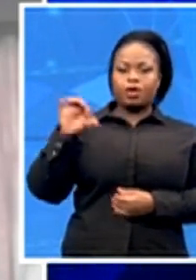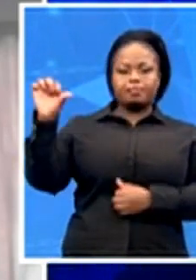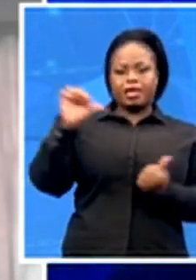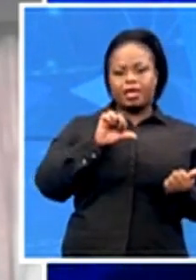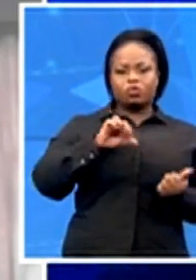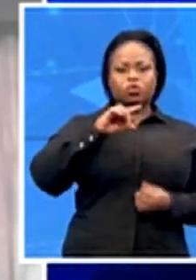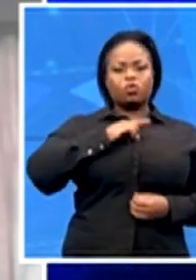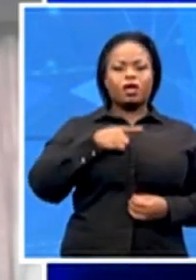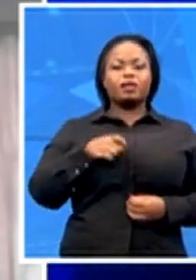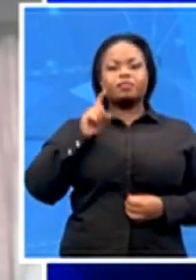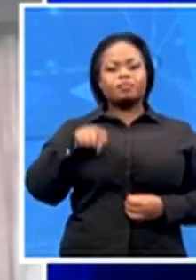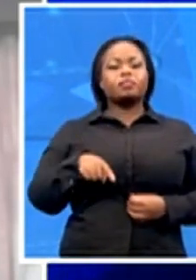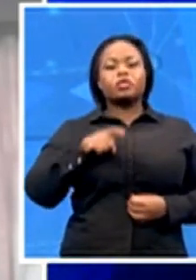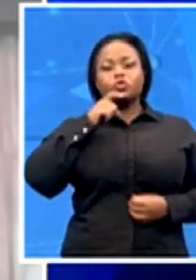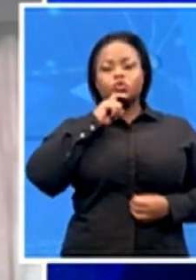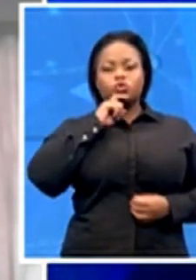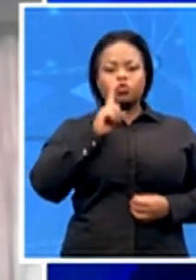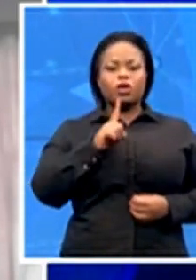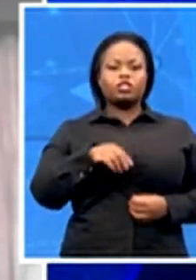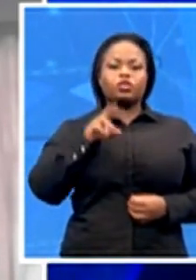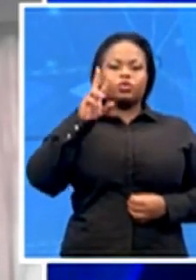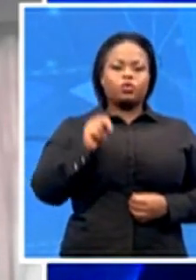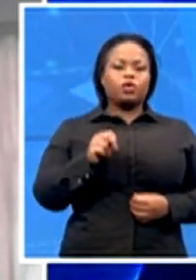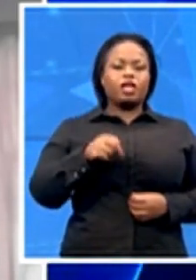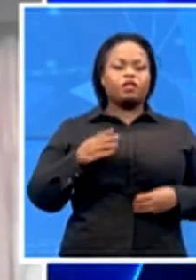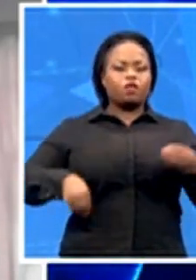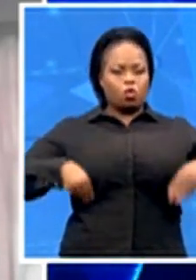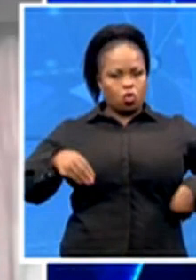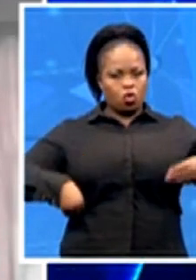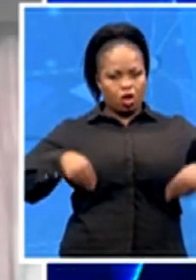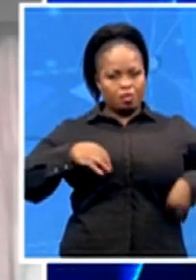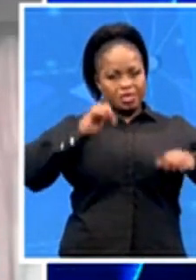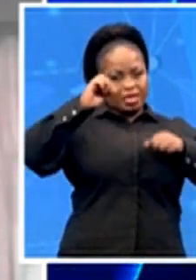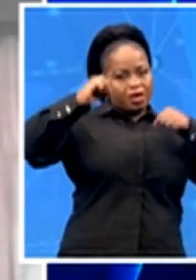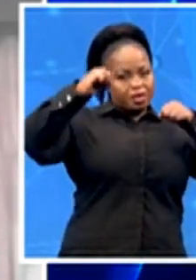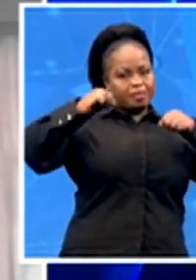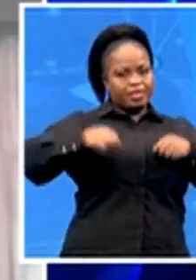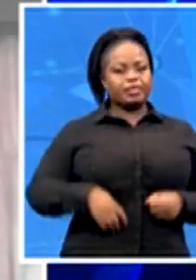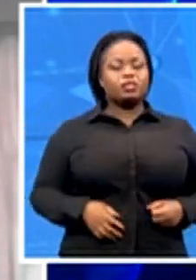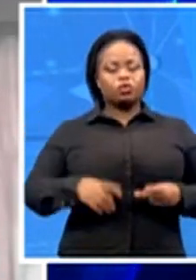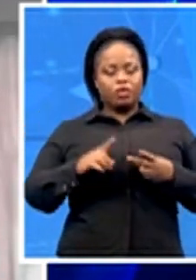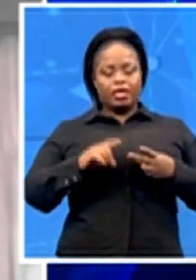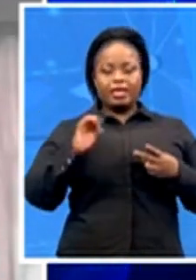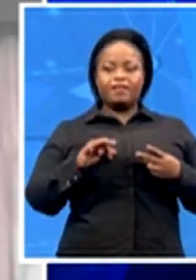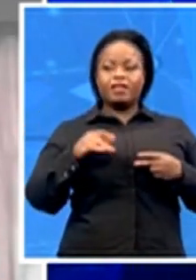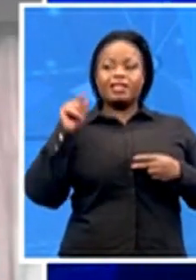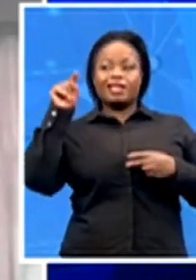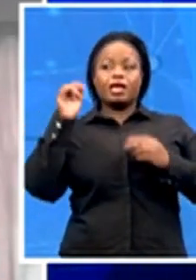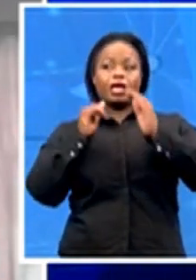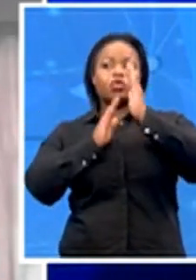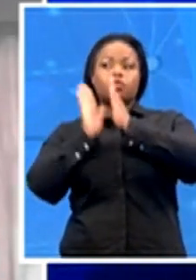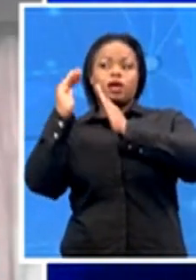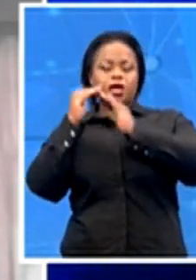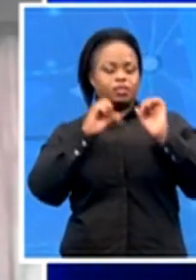on Corruption, which was the first avenue. The second avenue, if there's a treaty in place, you will know that South Africa has since entered into a treaty with the